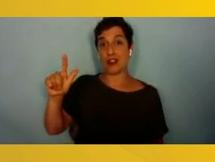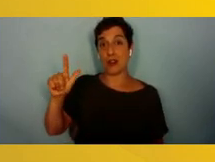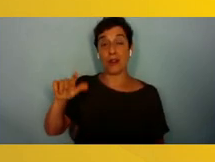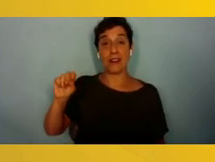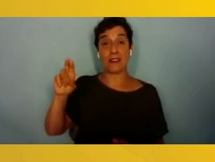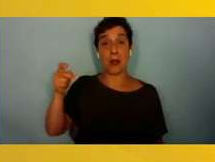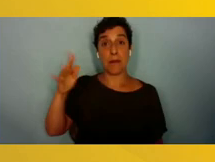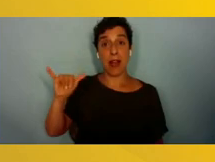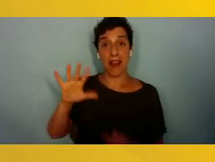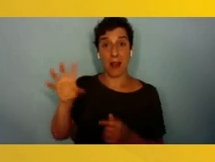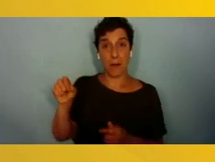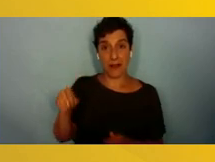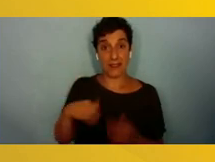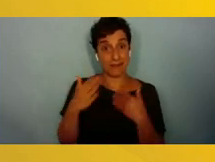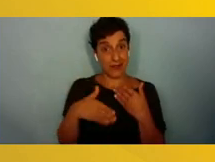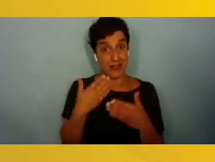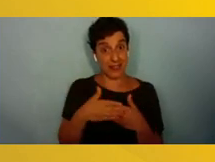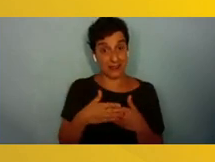Next slide.